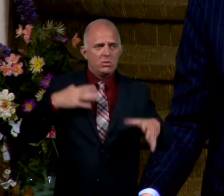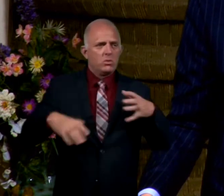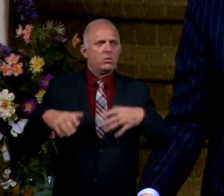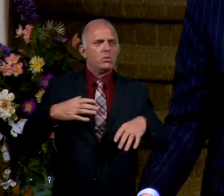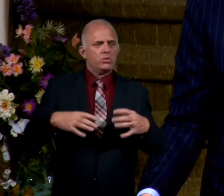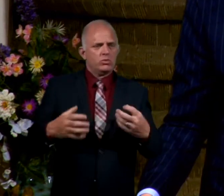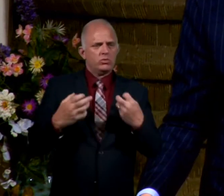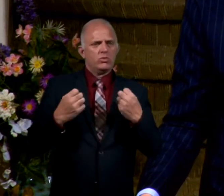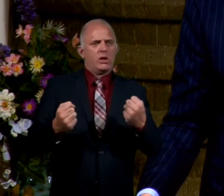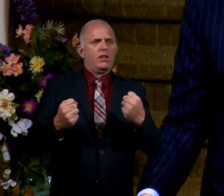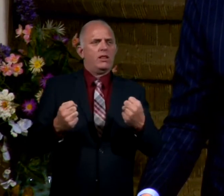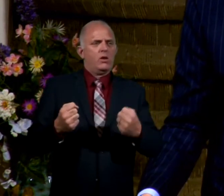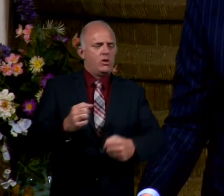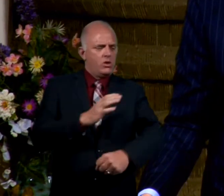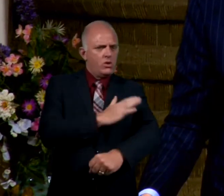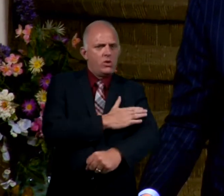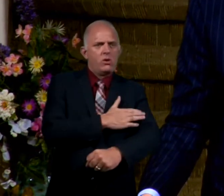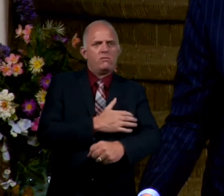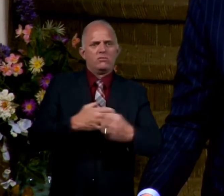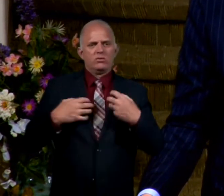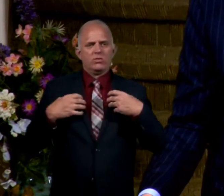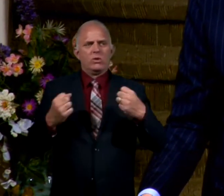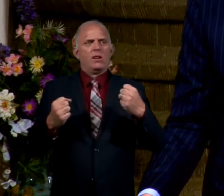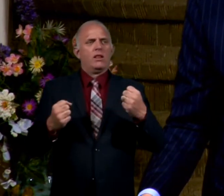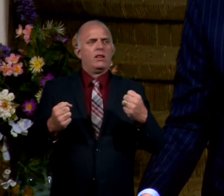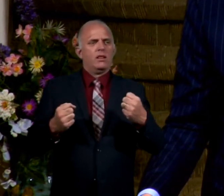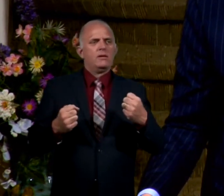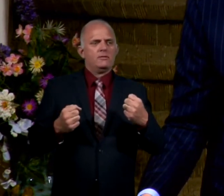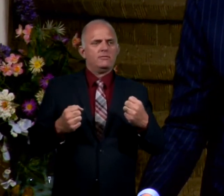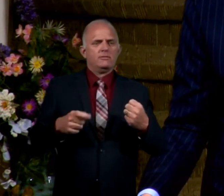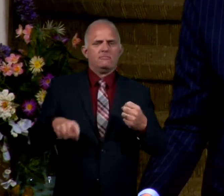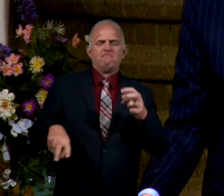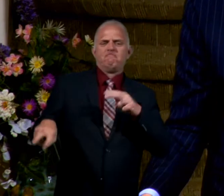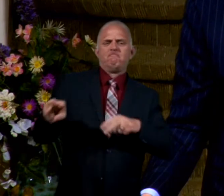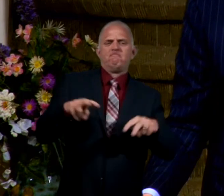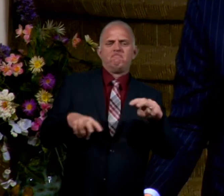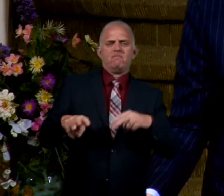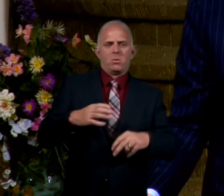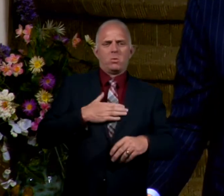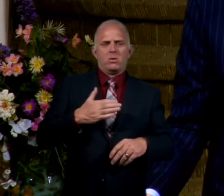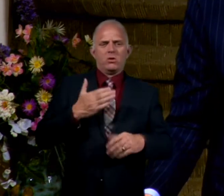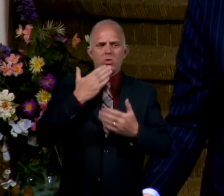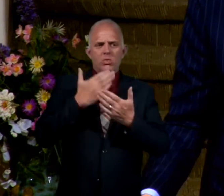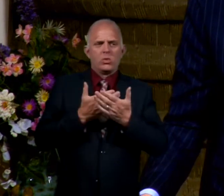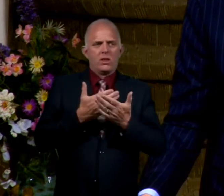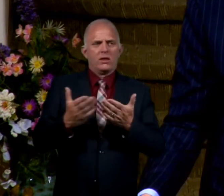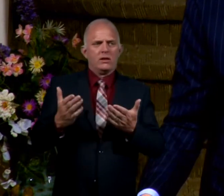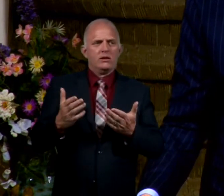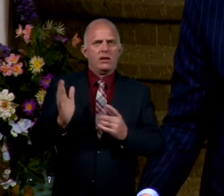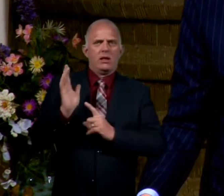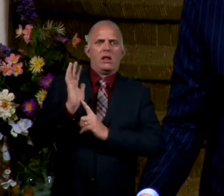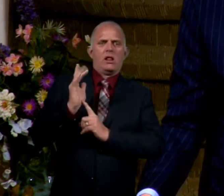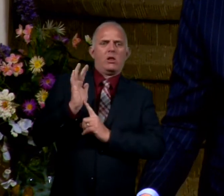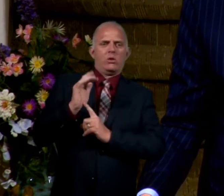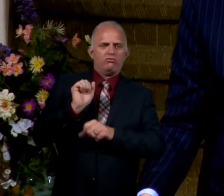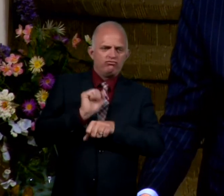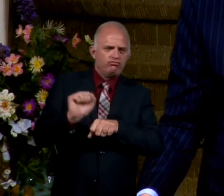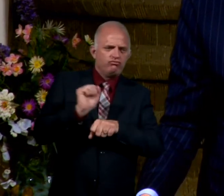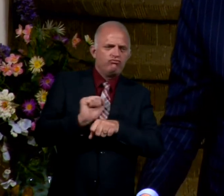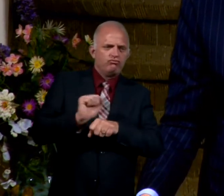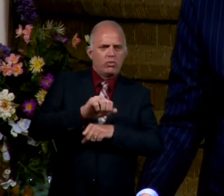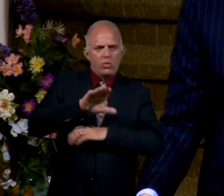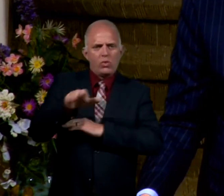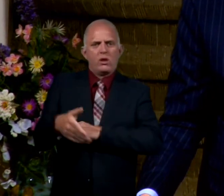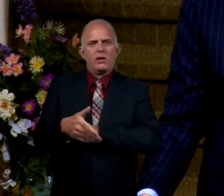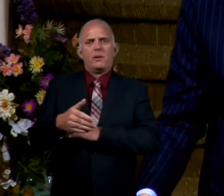strengtheneth her arms. She perceiveth that her merchandise is good and her candle goeth not out by night. She layeth her hands